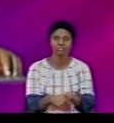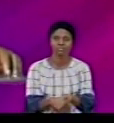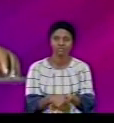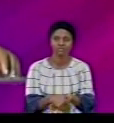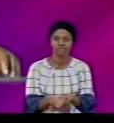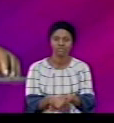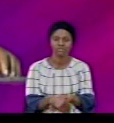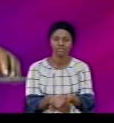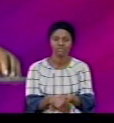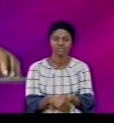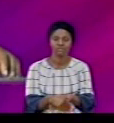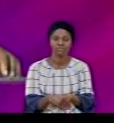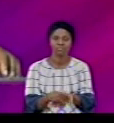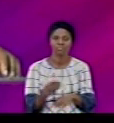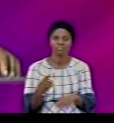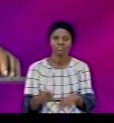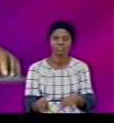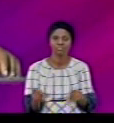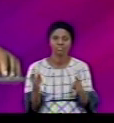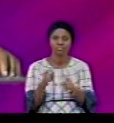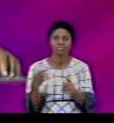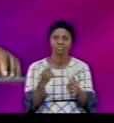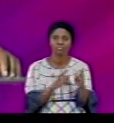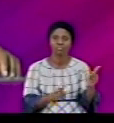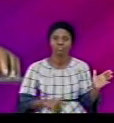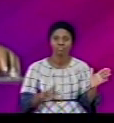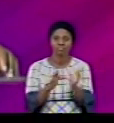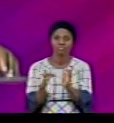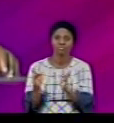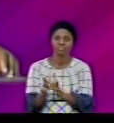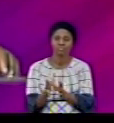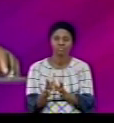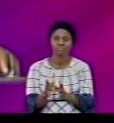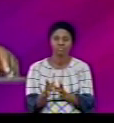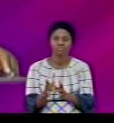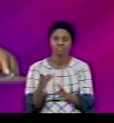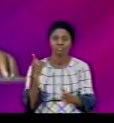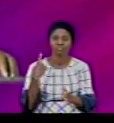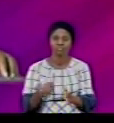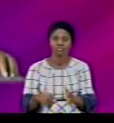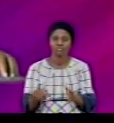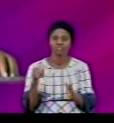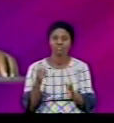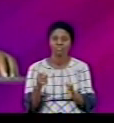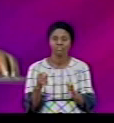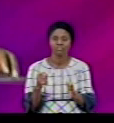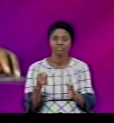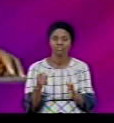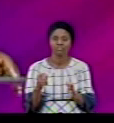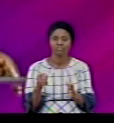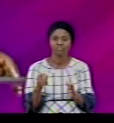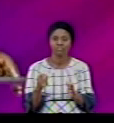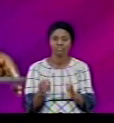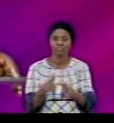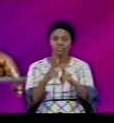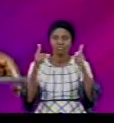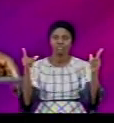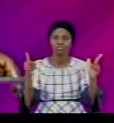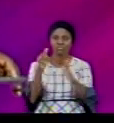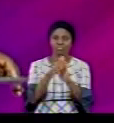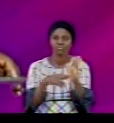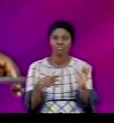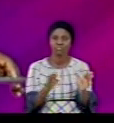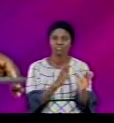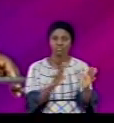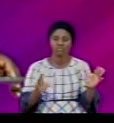the Lord Jesus Christ, the superiority of Christ. Let's tell the Lord we are grateful.